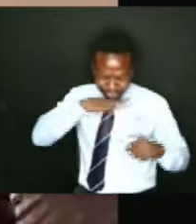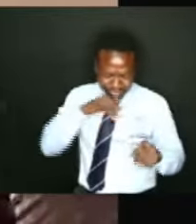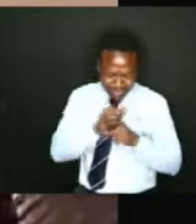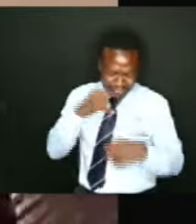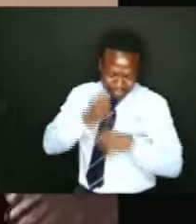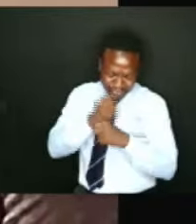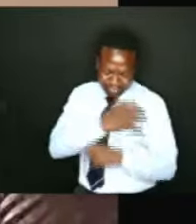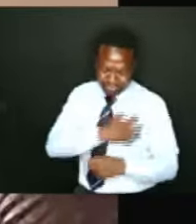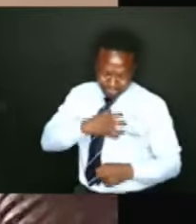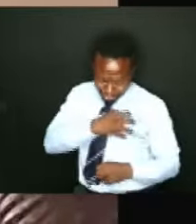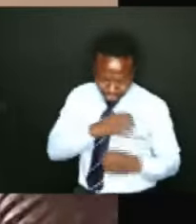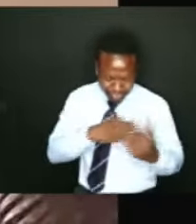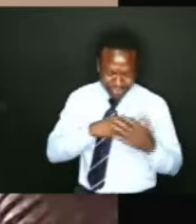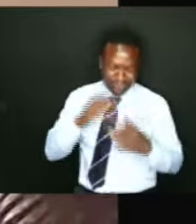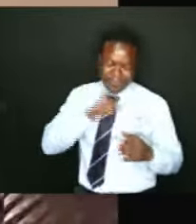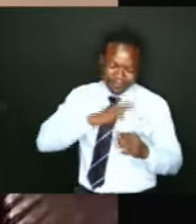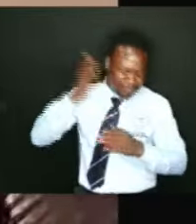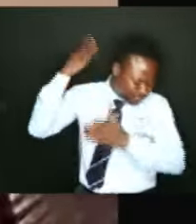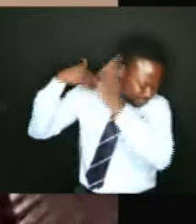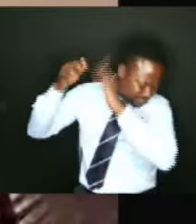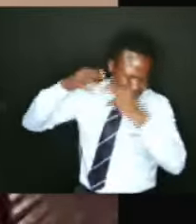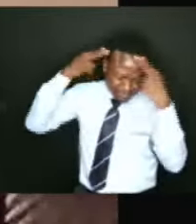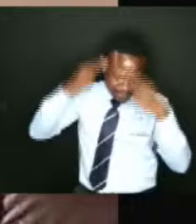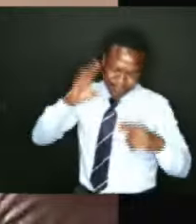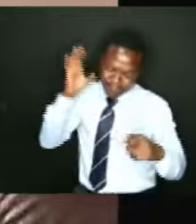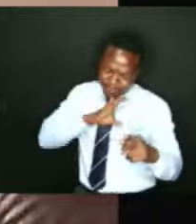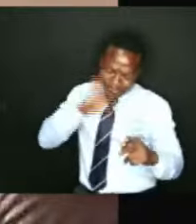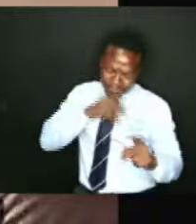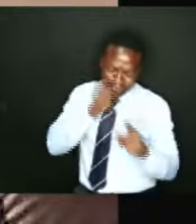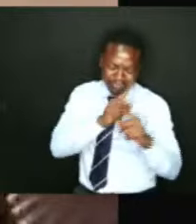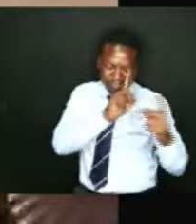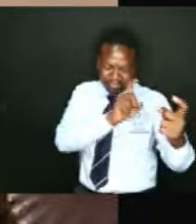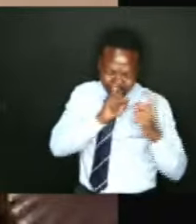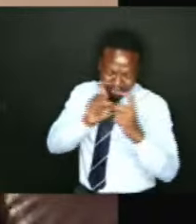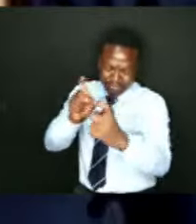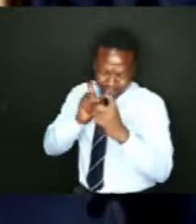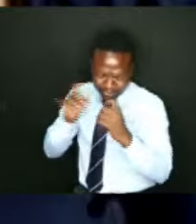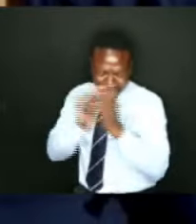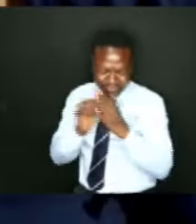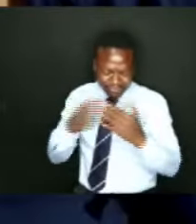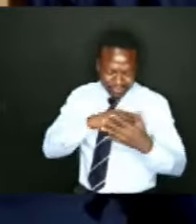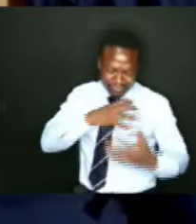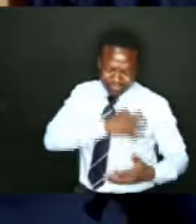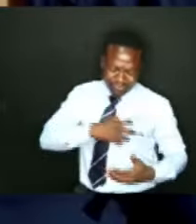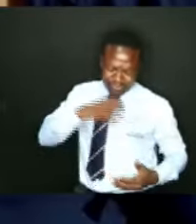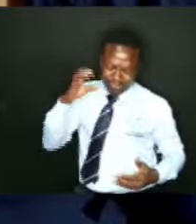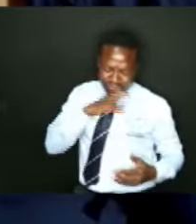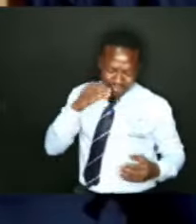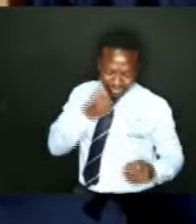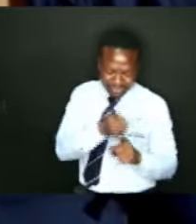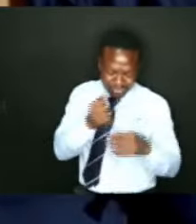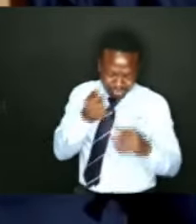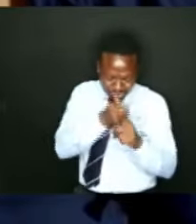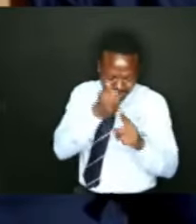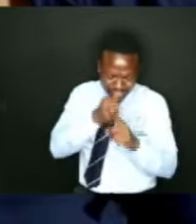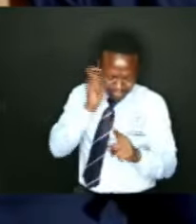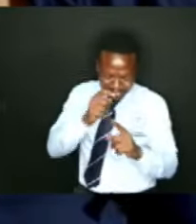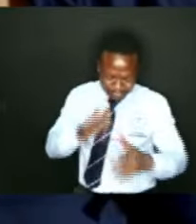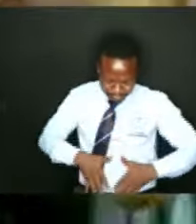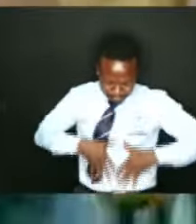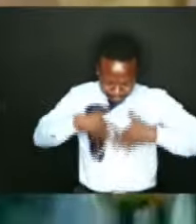Lord, before the Lord. May the Lord forgive us. And may He heal us. And may He grant us His